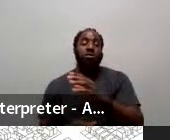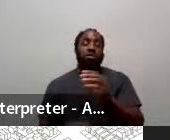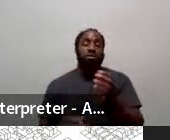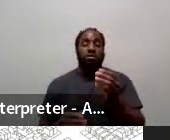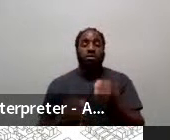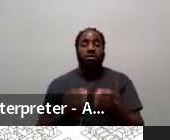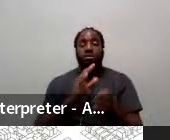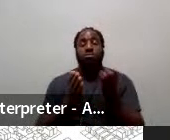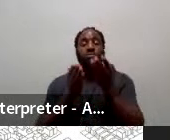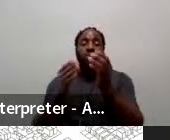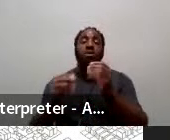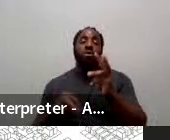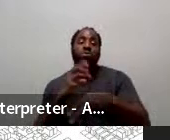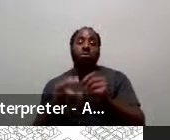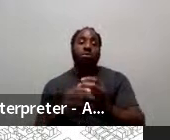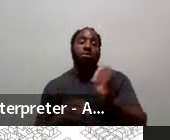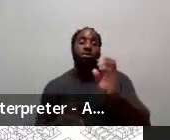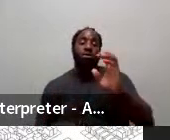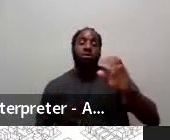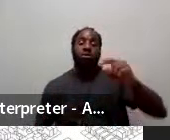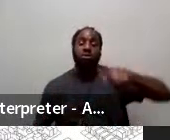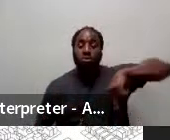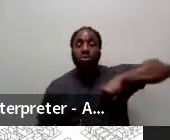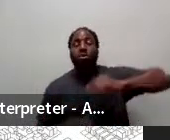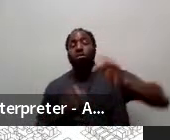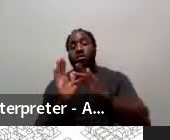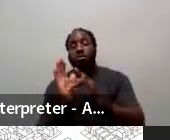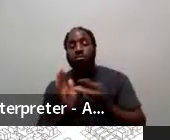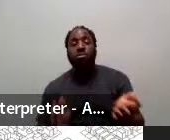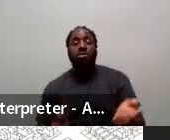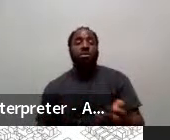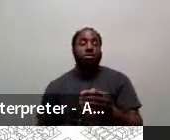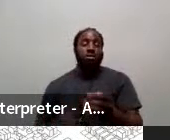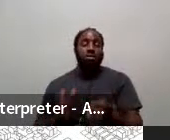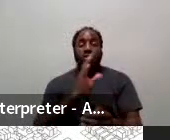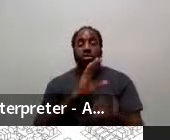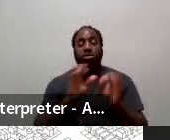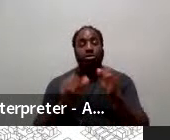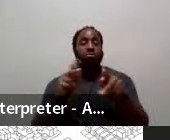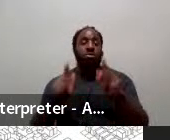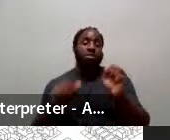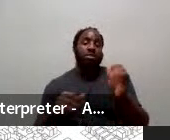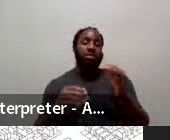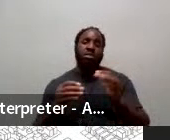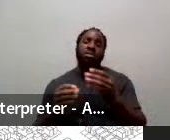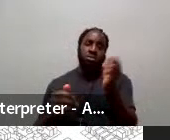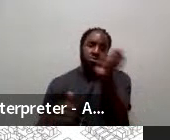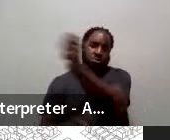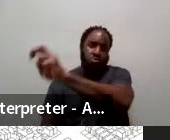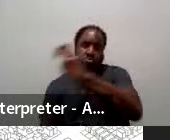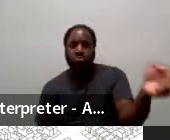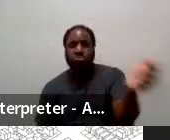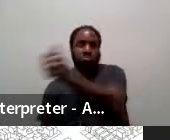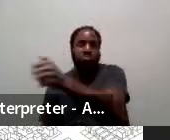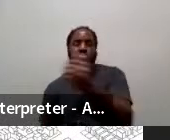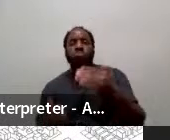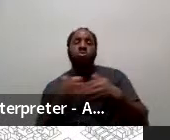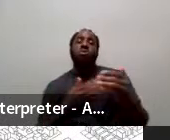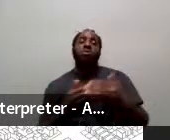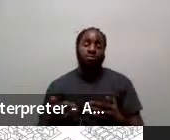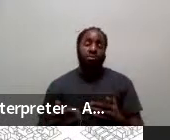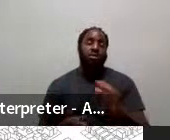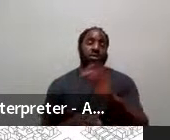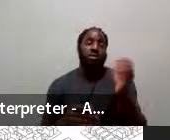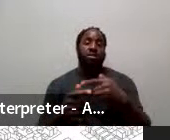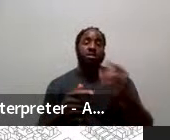world-class medical and educational facilities can comfortably get to and from the new station. Importantly, the MTA has also designed